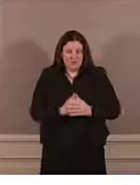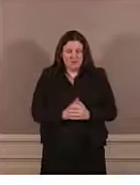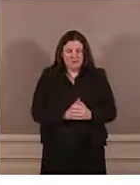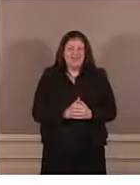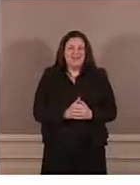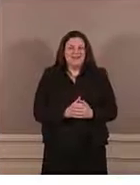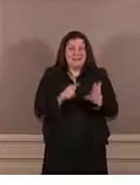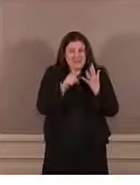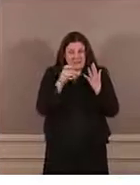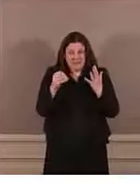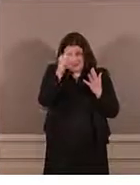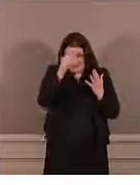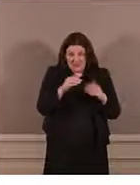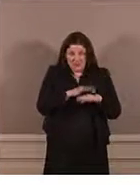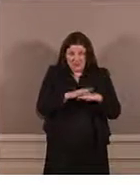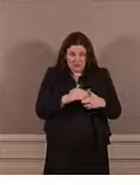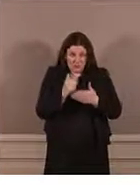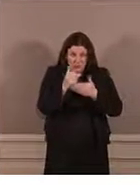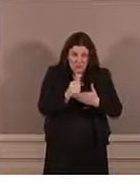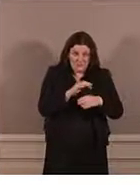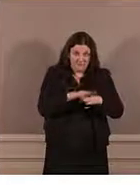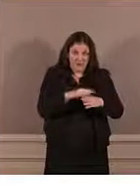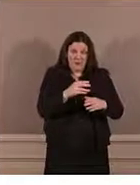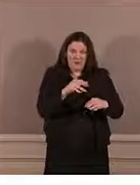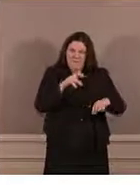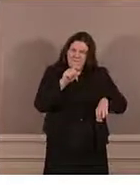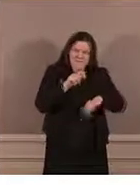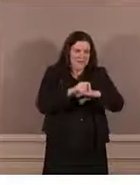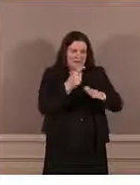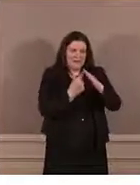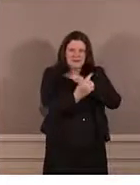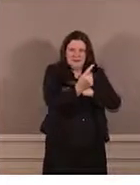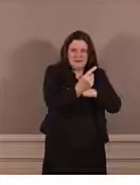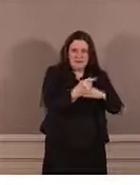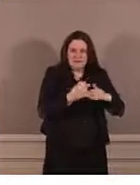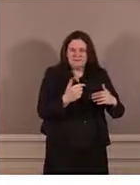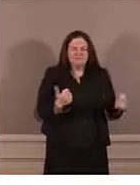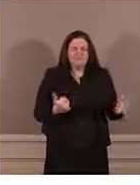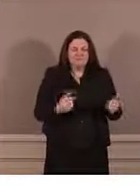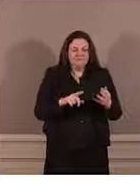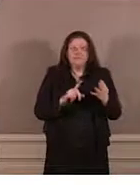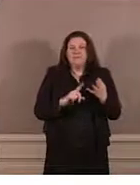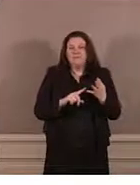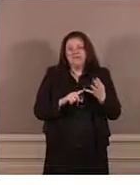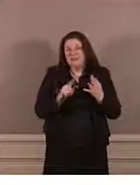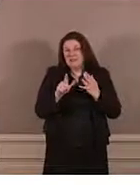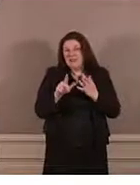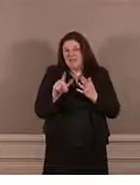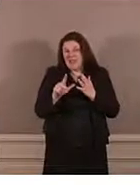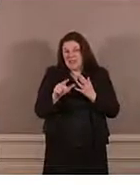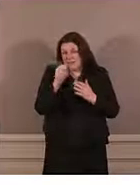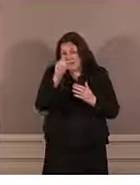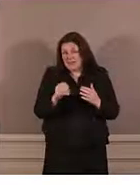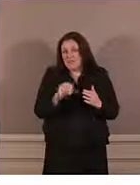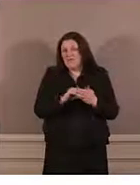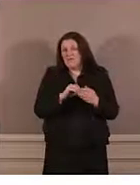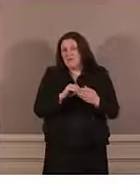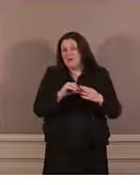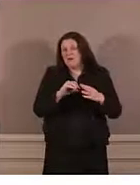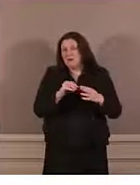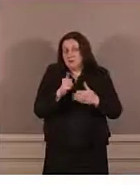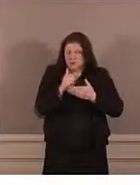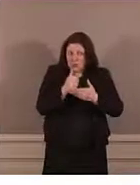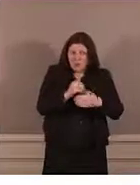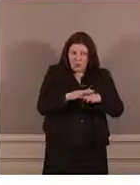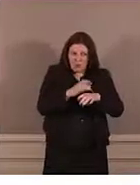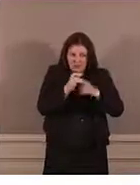70% were offering support for maximising independence, and 78% were offering support for making choices and plans with